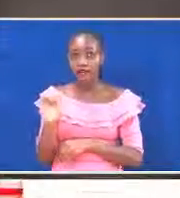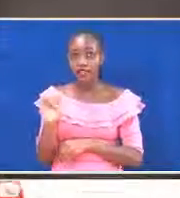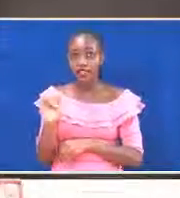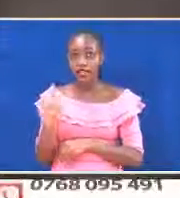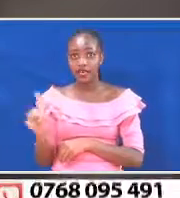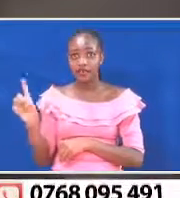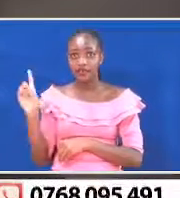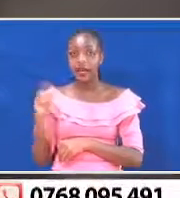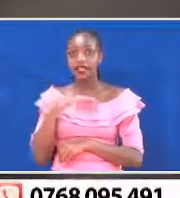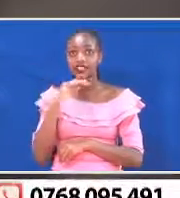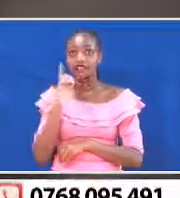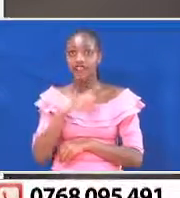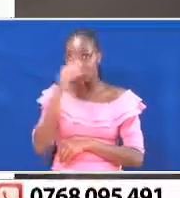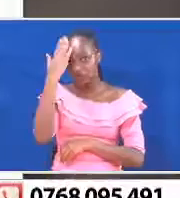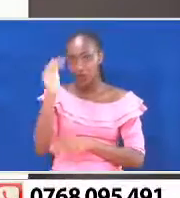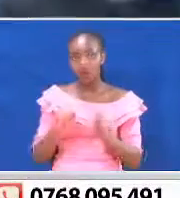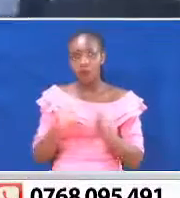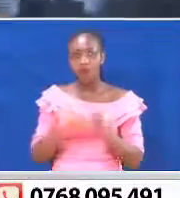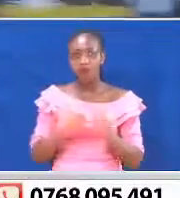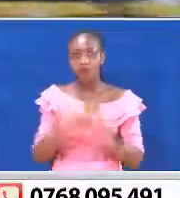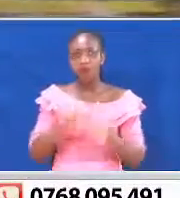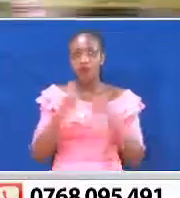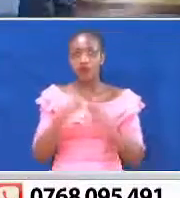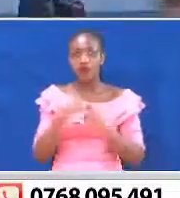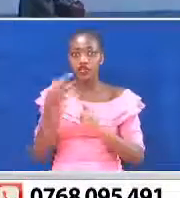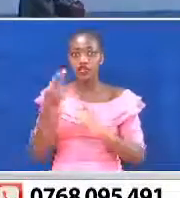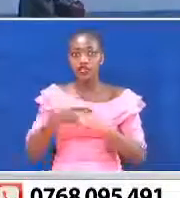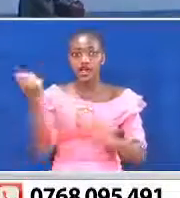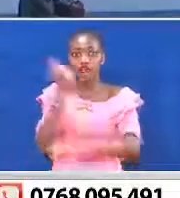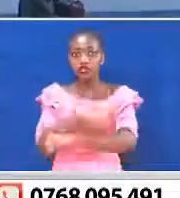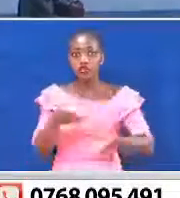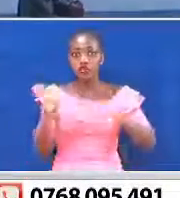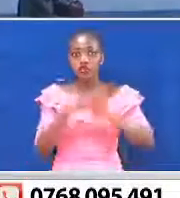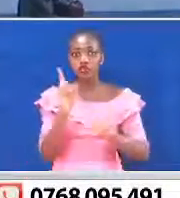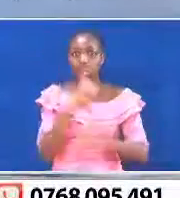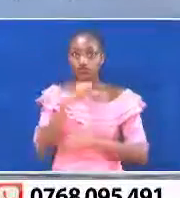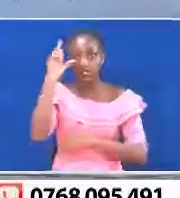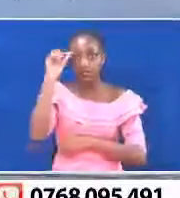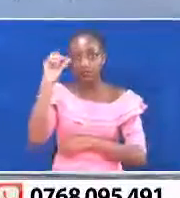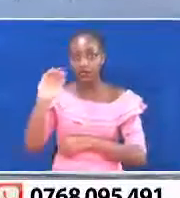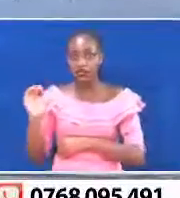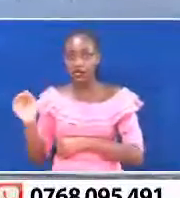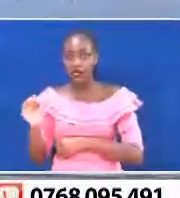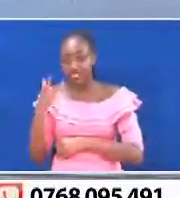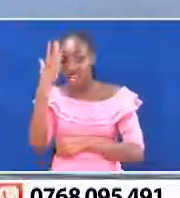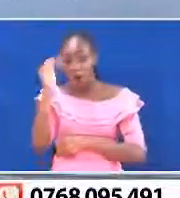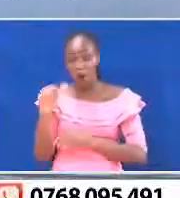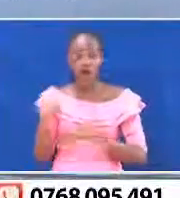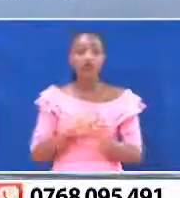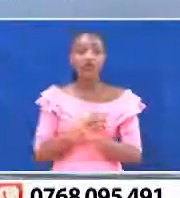Chomba succumbed to the virus. Three secondary schools have been shut down in Mombasa County over